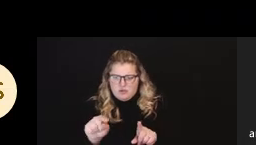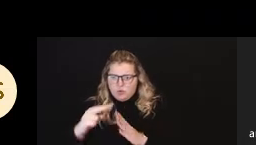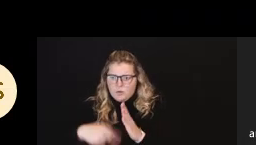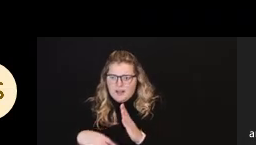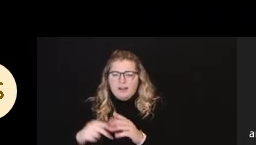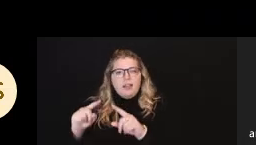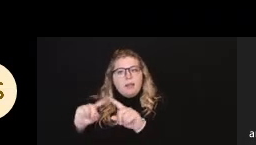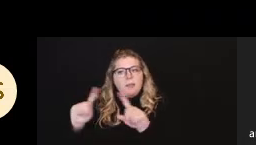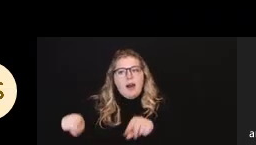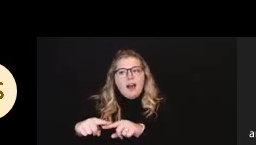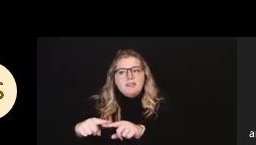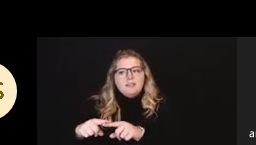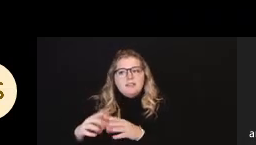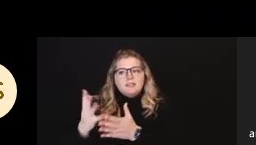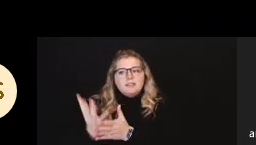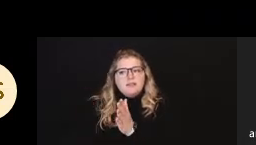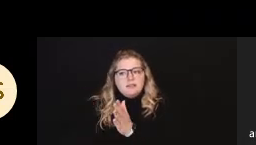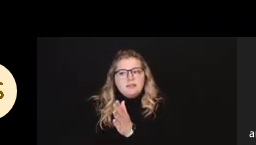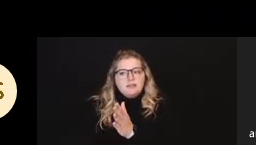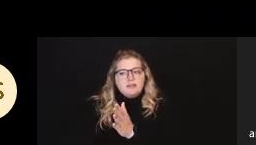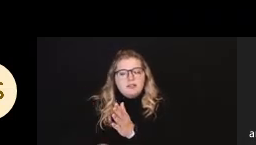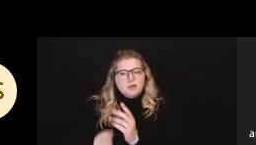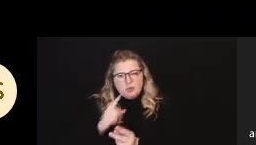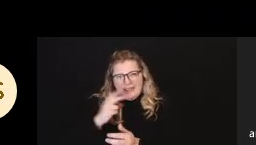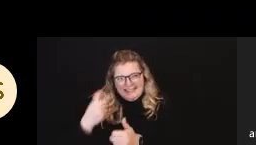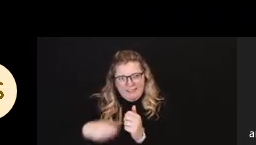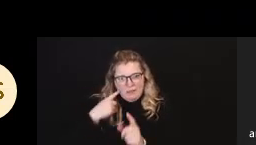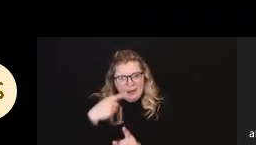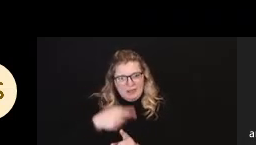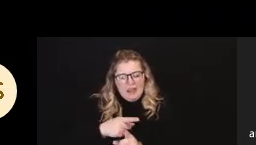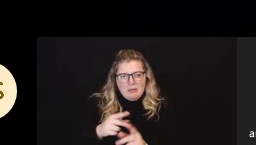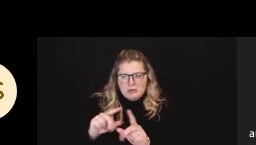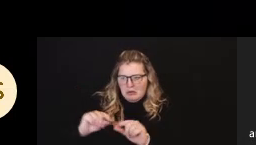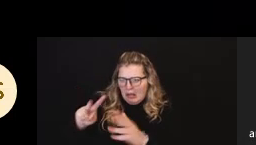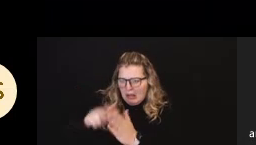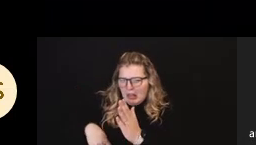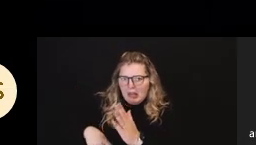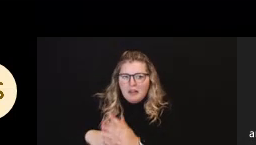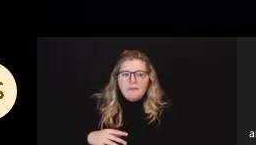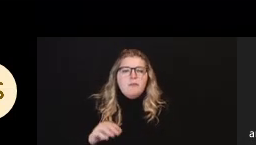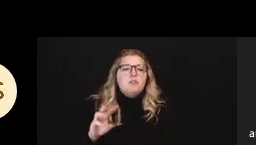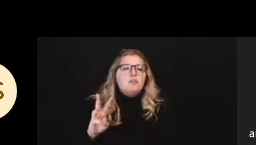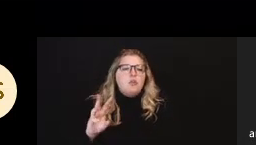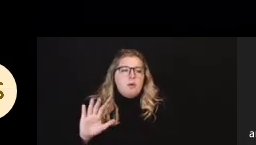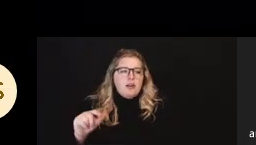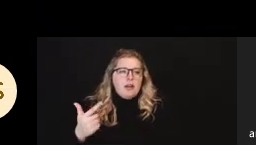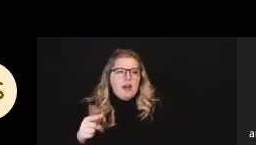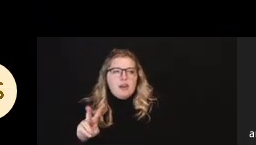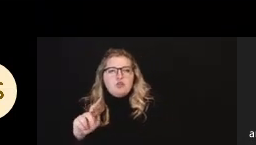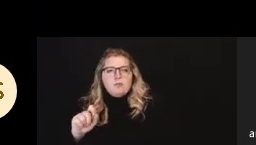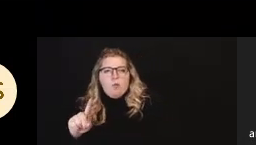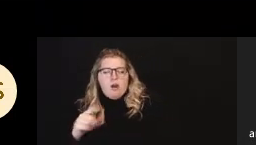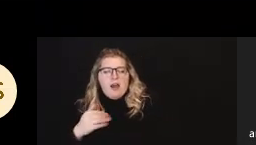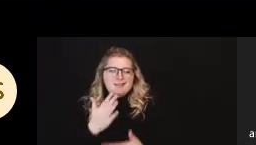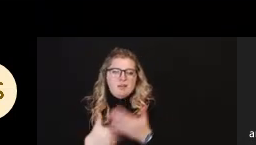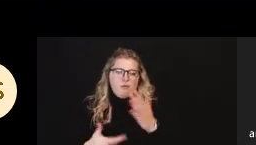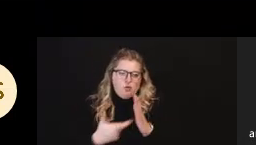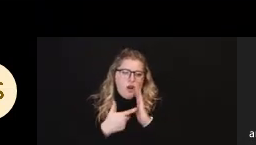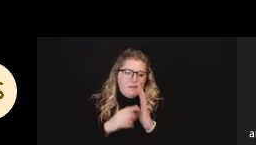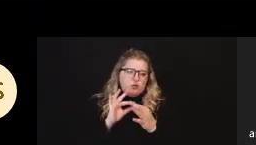disappears. Made it very difficult for them to access this content. So WCAG 2.1 has some requirements related to this. Now, this